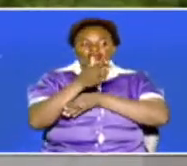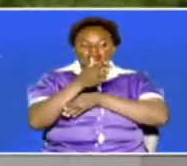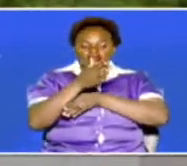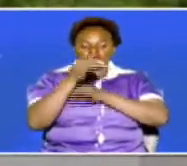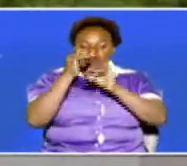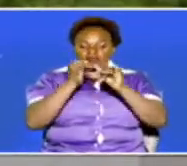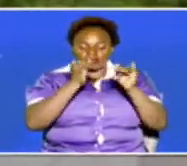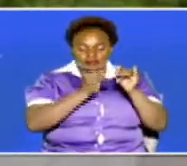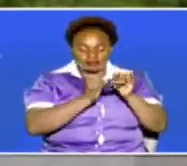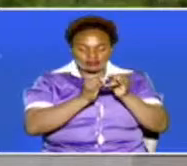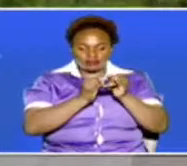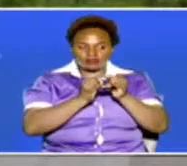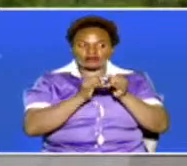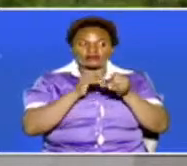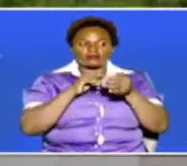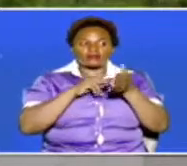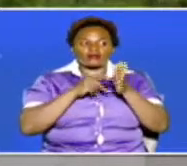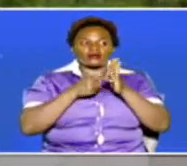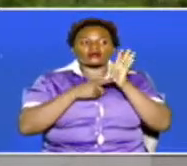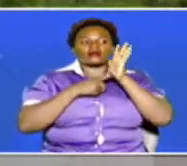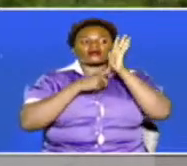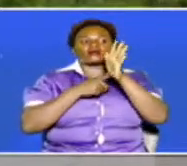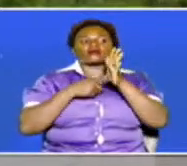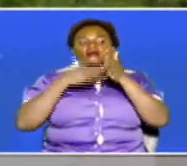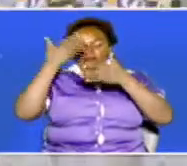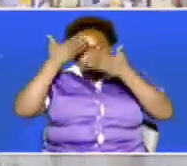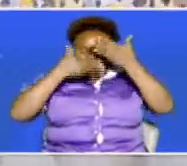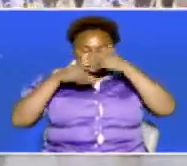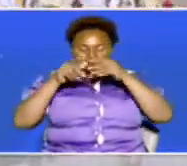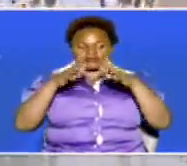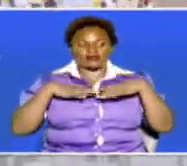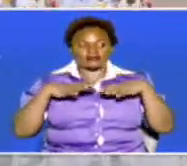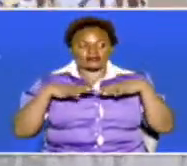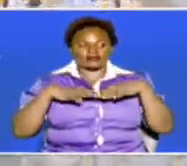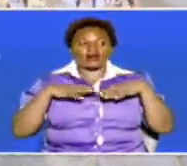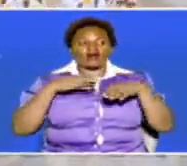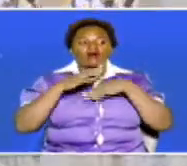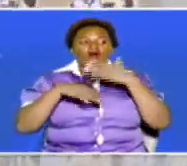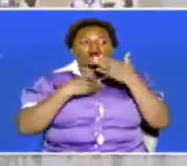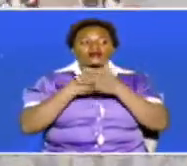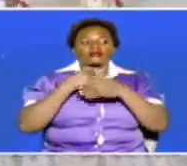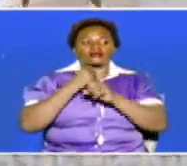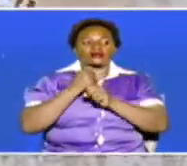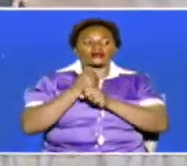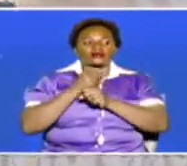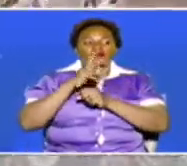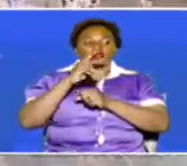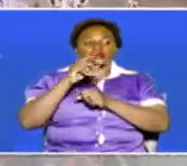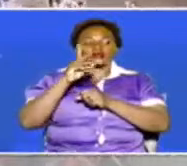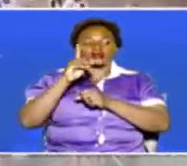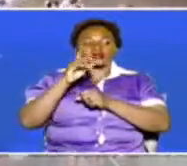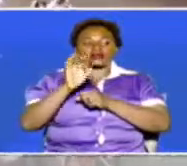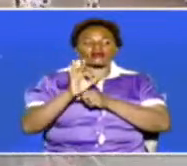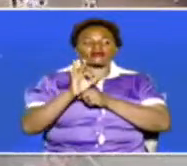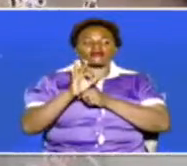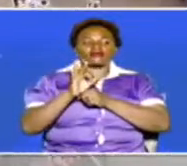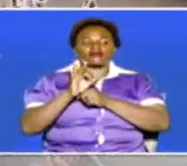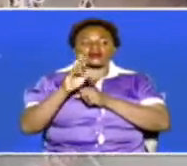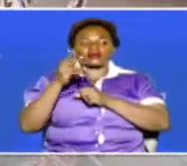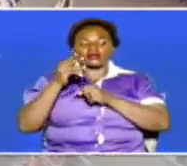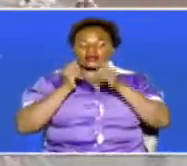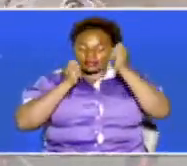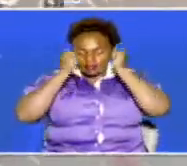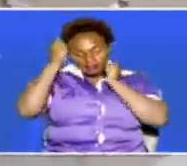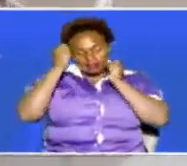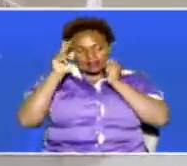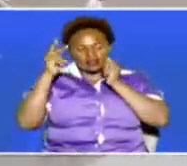the individual, and therefore it marks the presence of the individual. All the forces that make up the KDF, the Kenya Army, the